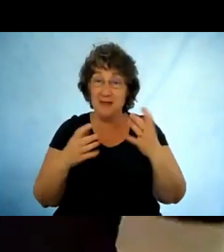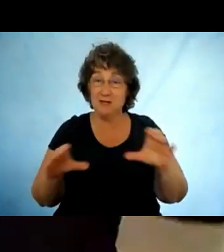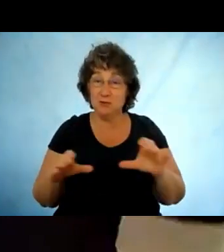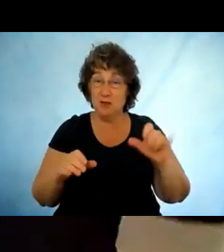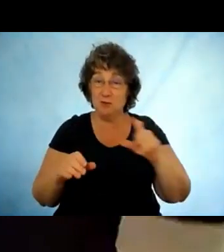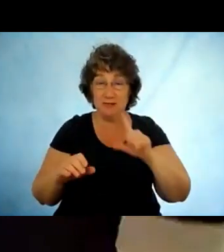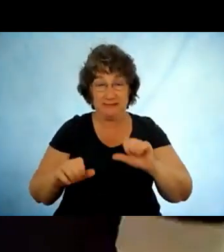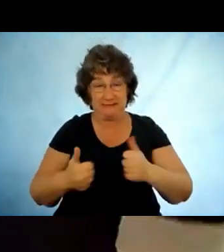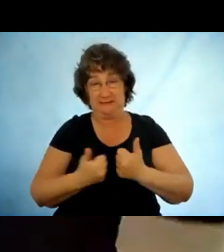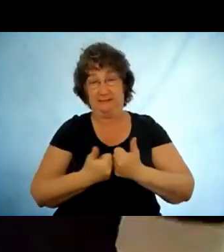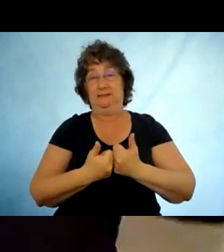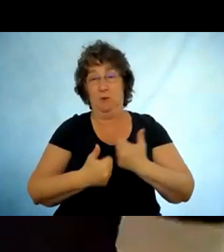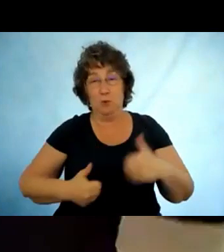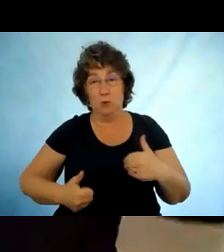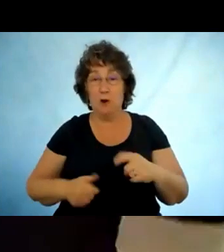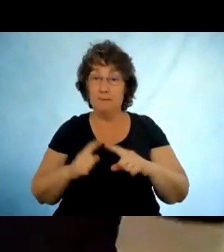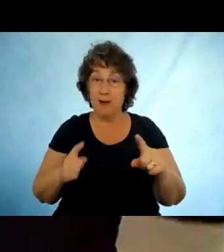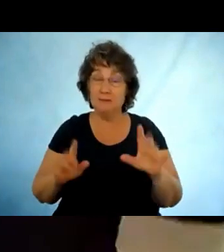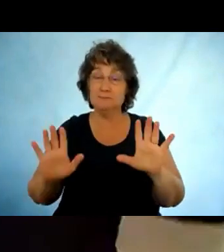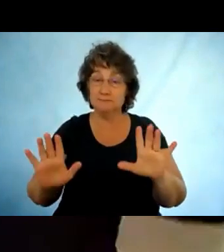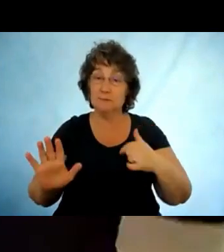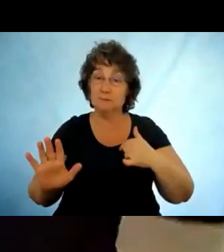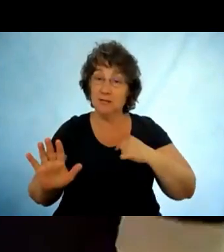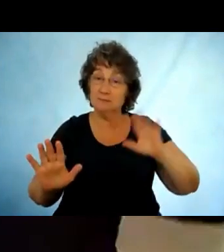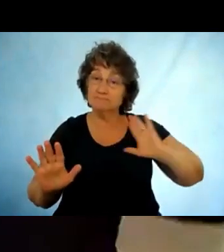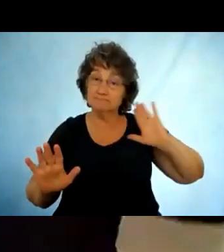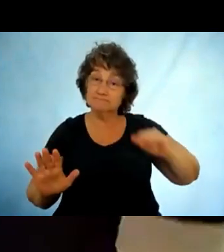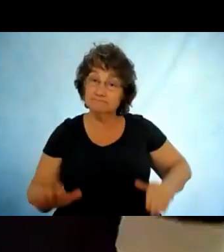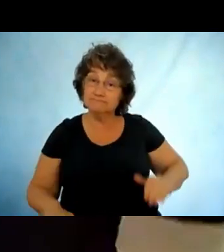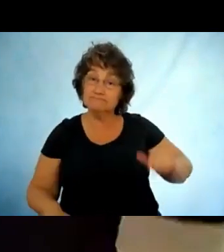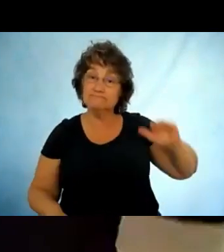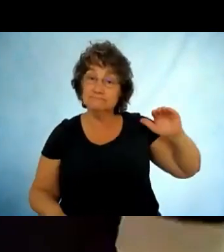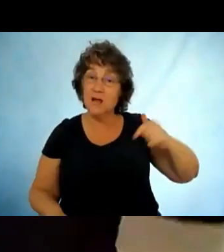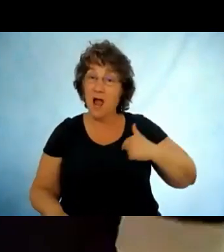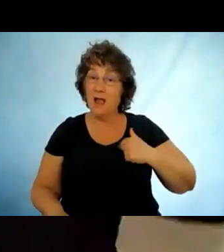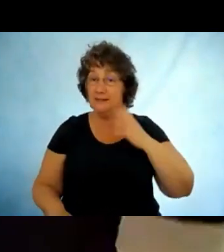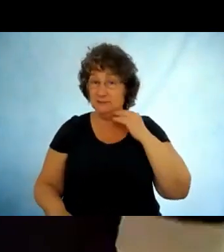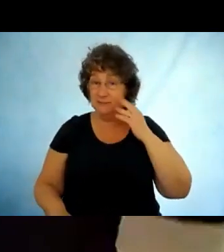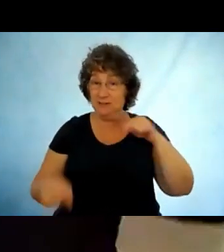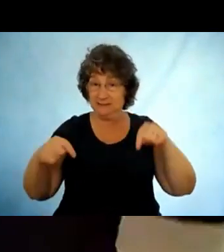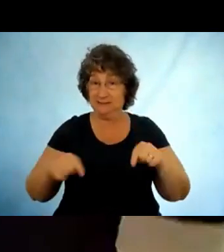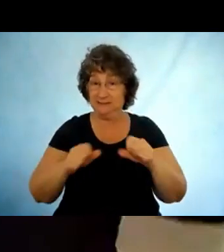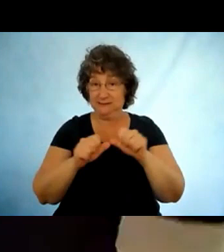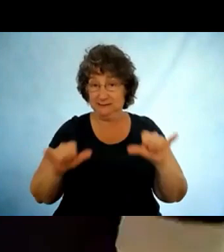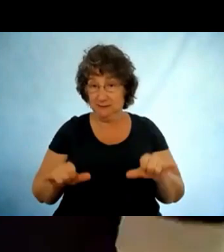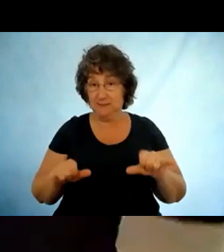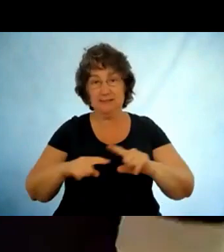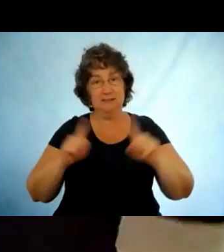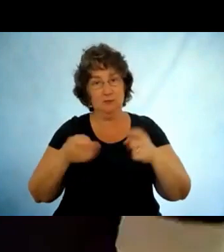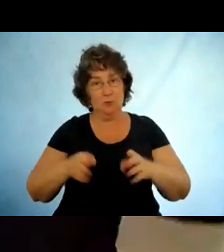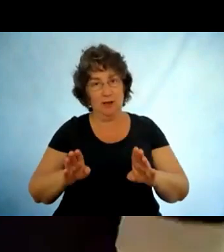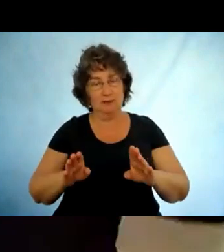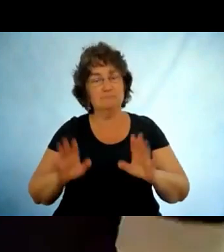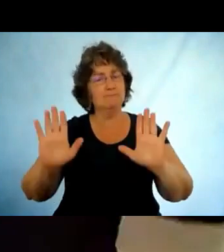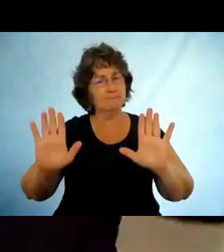young person, I experienced this system in some different ways. And we only have a few minutes, but